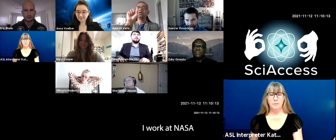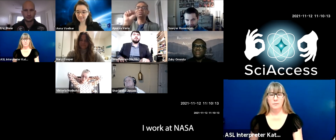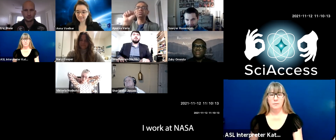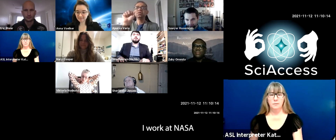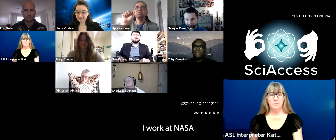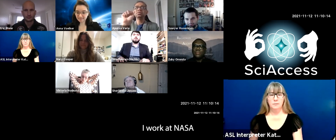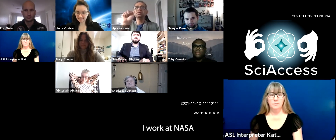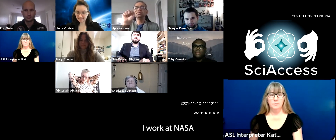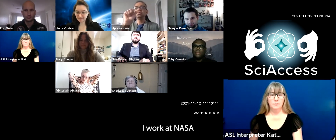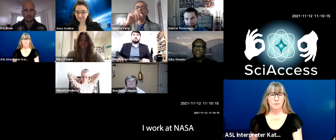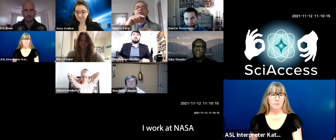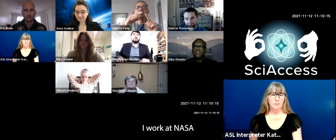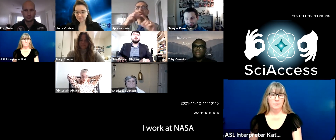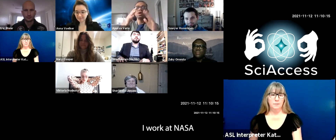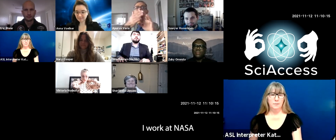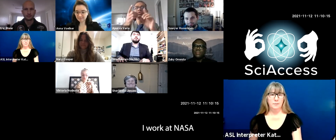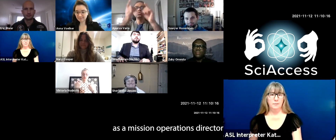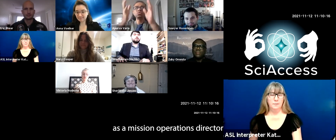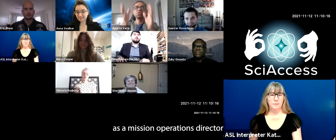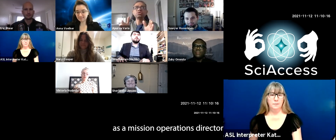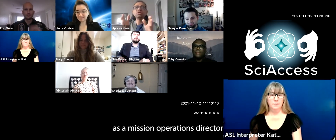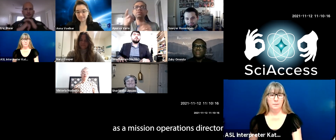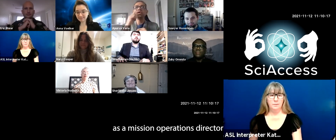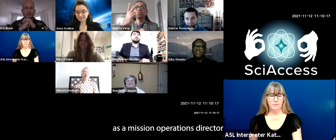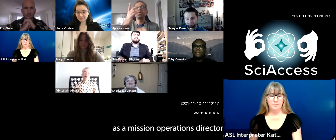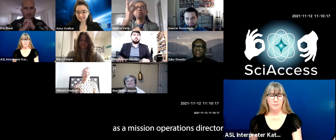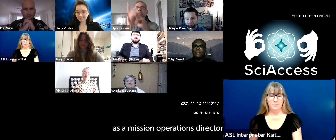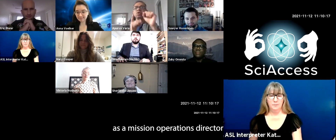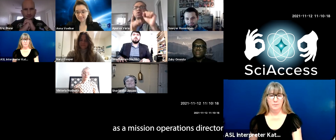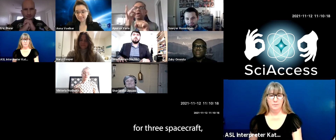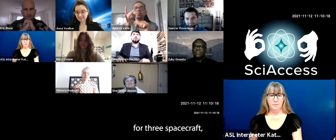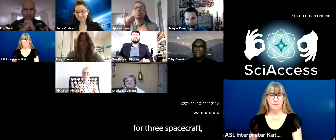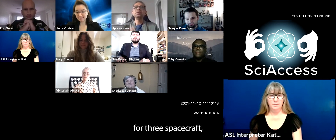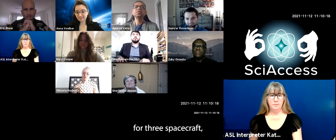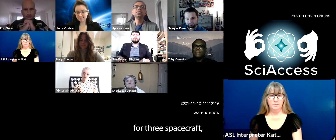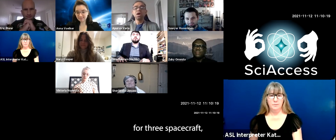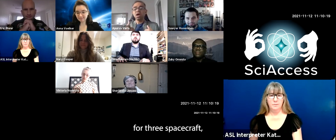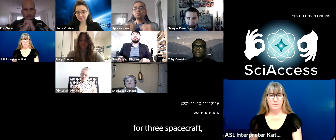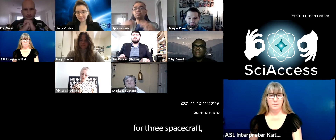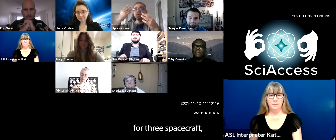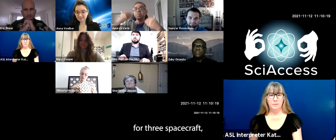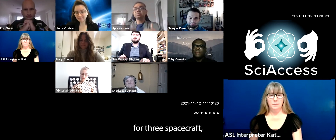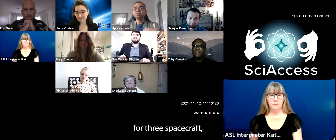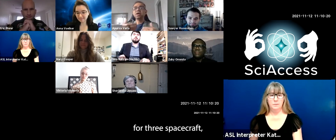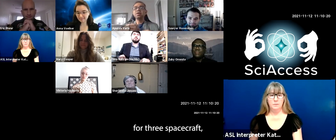I work at NASA as a mission operations director for 3 spacecraft.